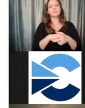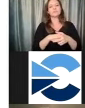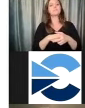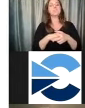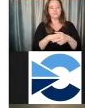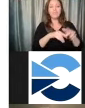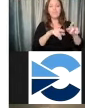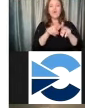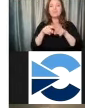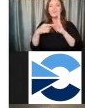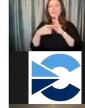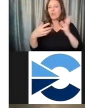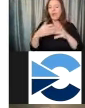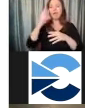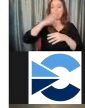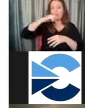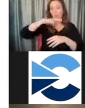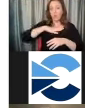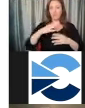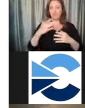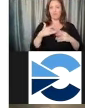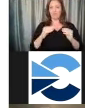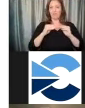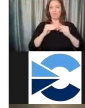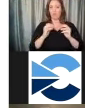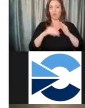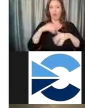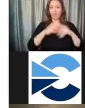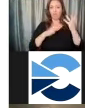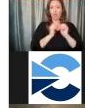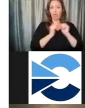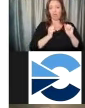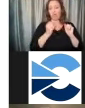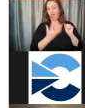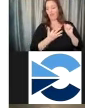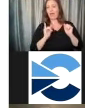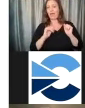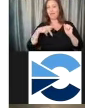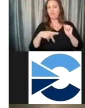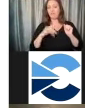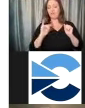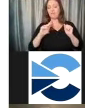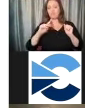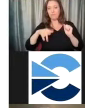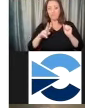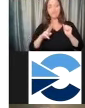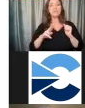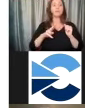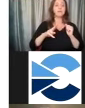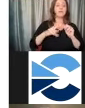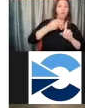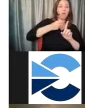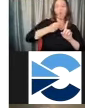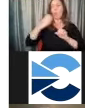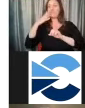has also demonstrated that men and women would feel comfortable disclosing IPV perpetration or victimization if they're